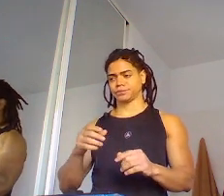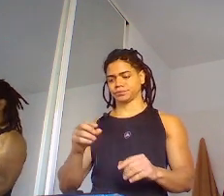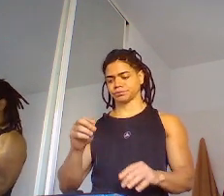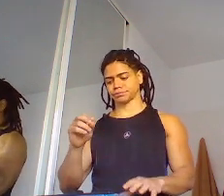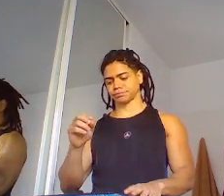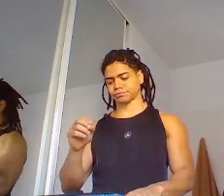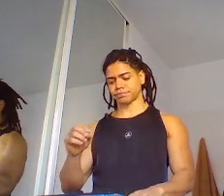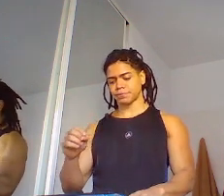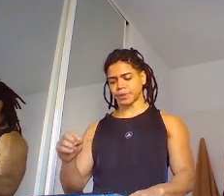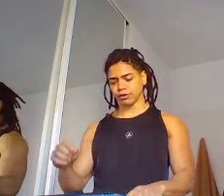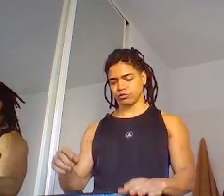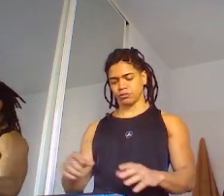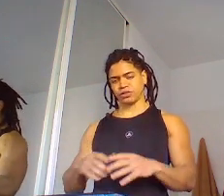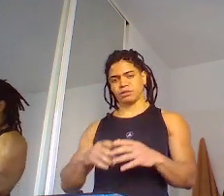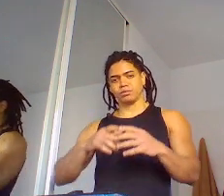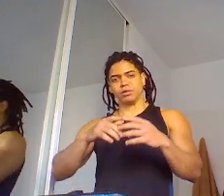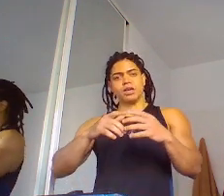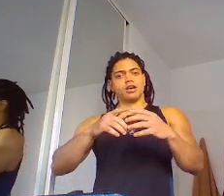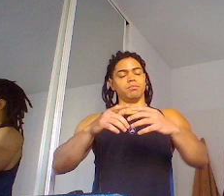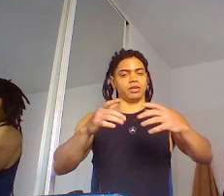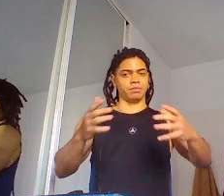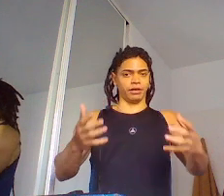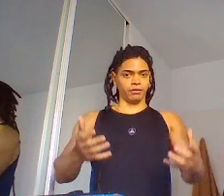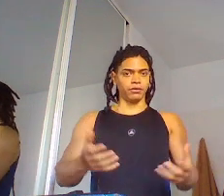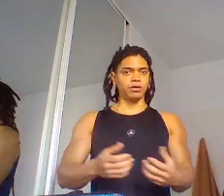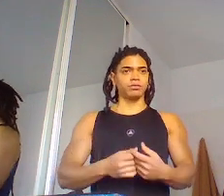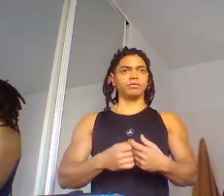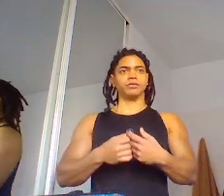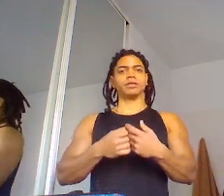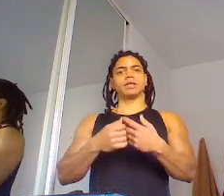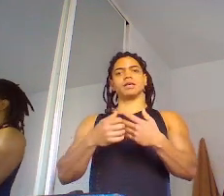interest. So, for example, money